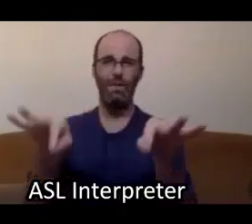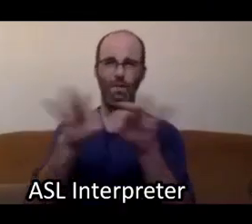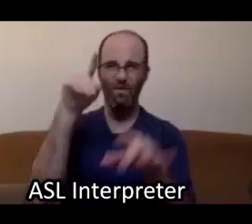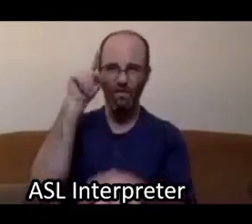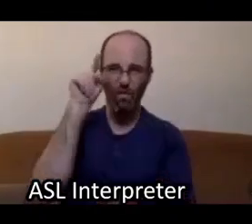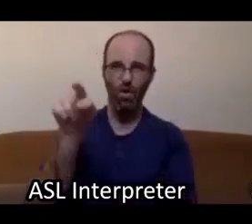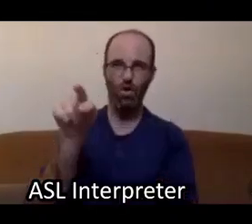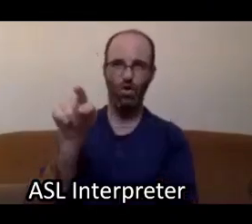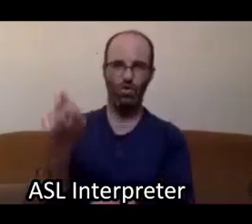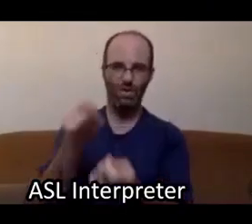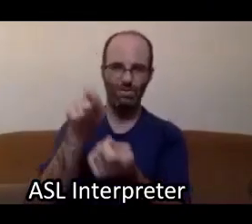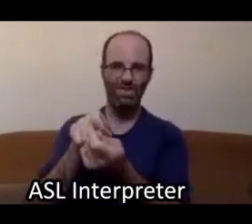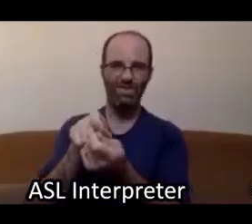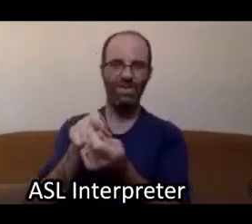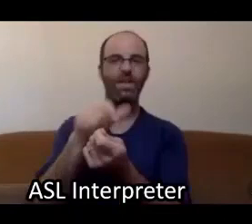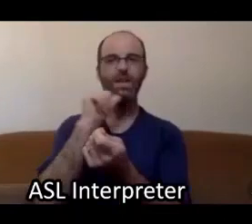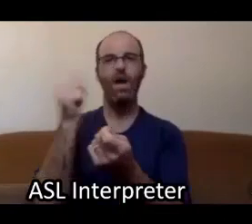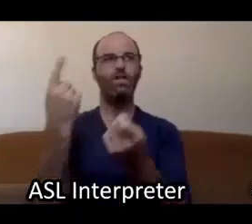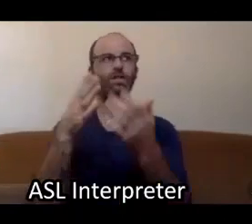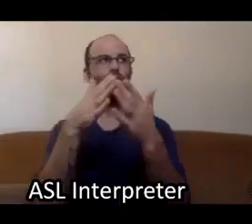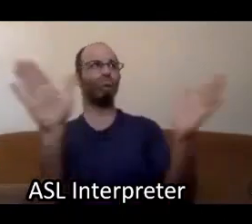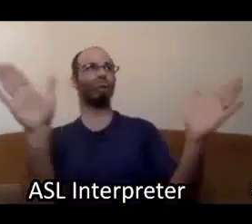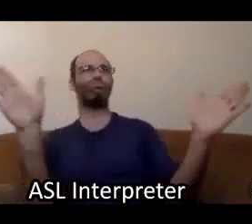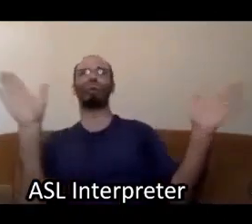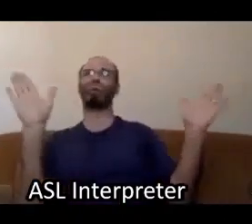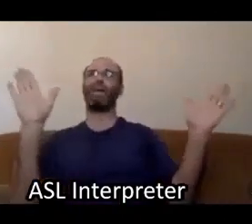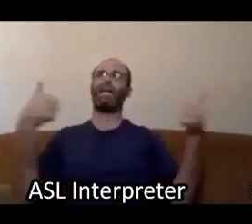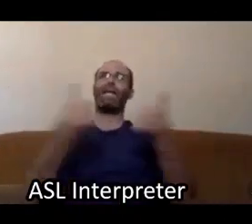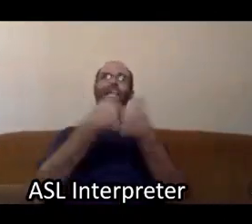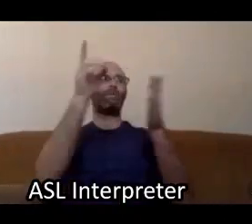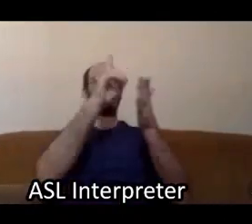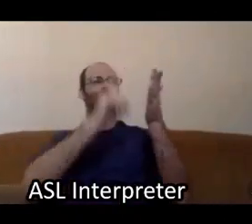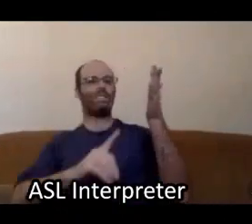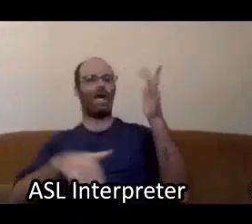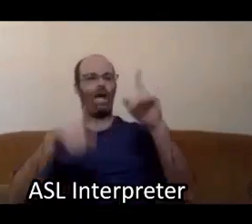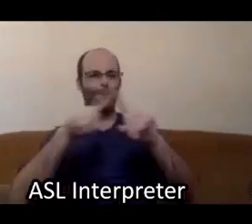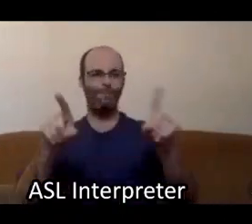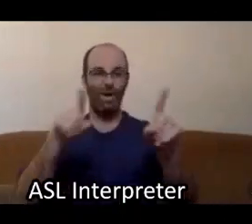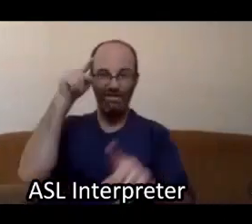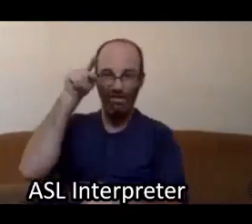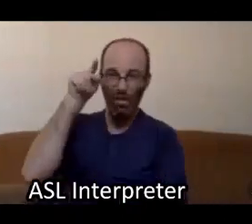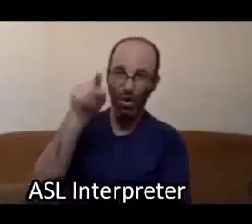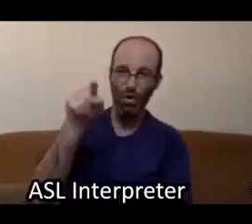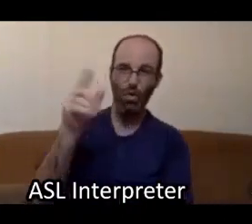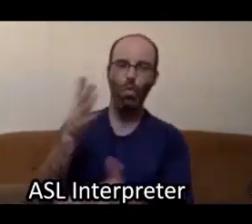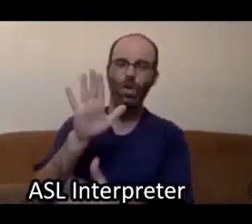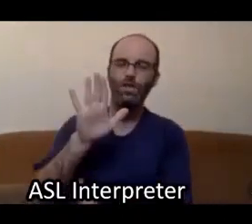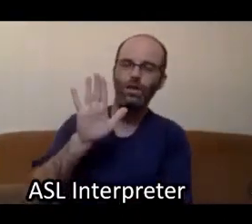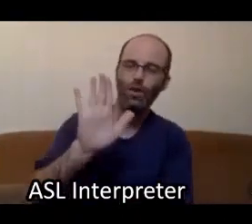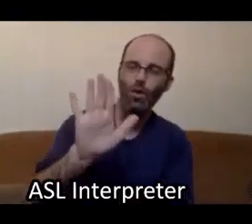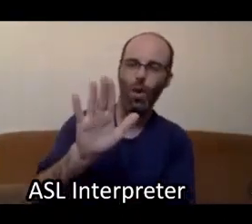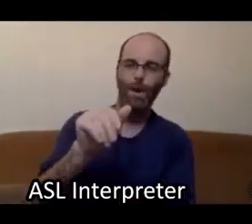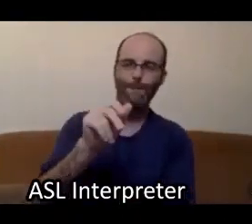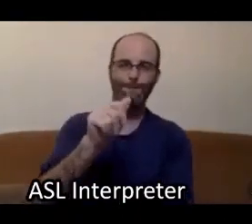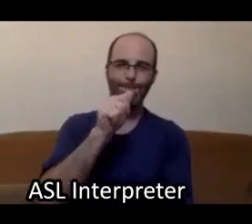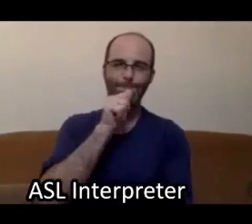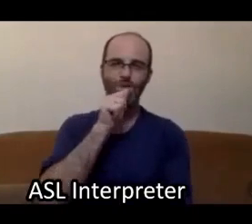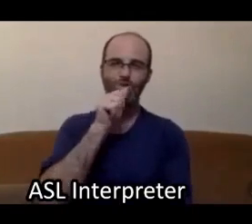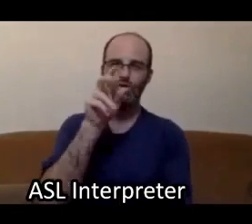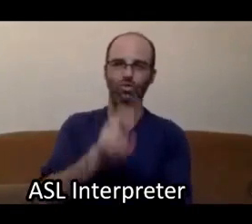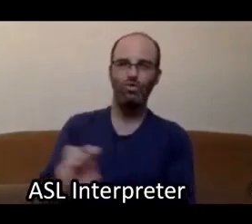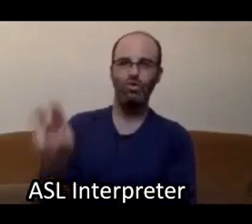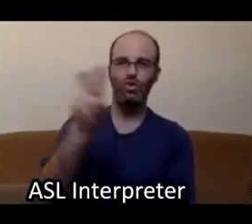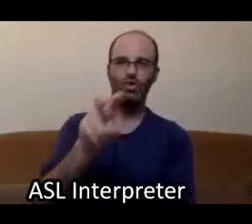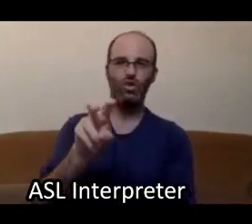as a broader term, but what is your journey, or what kind of brought you to decide that accessible